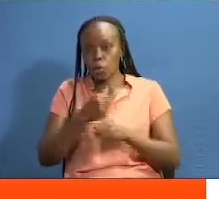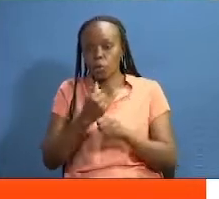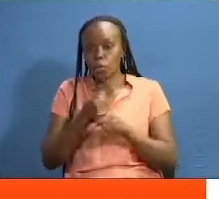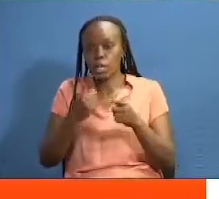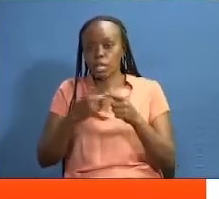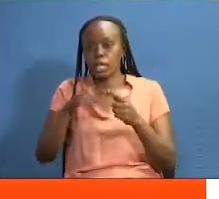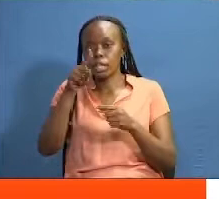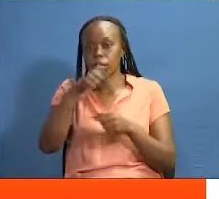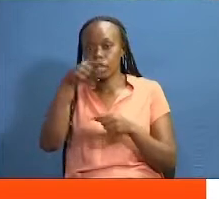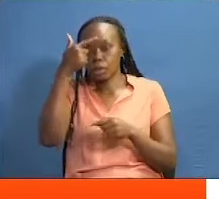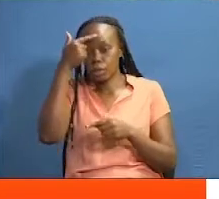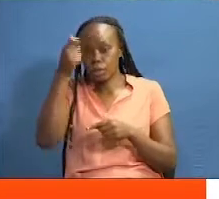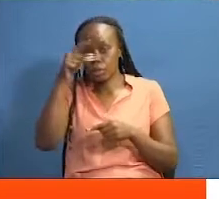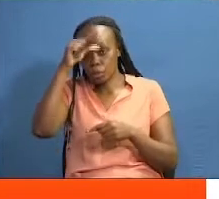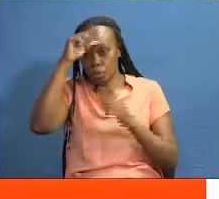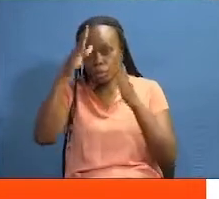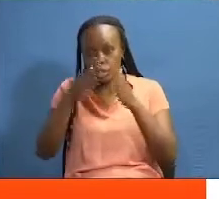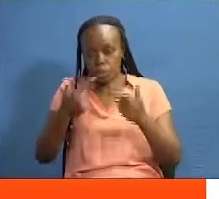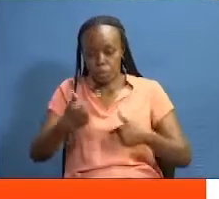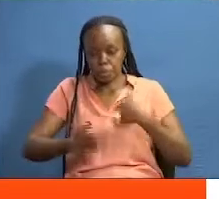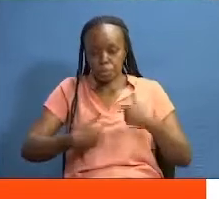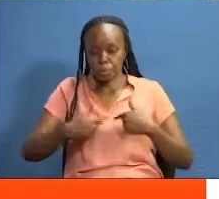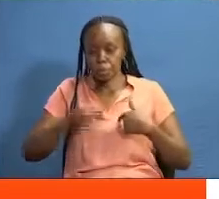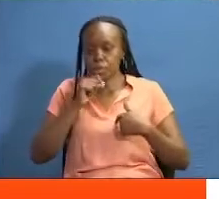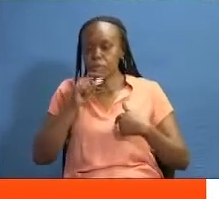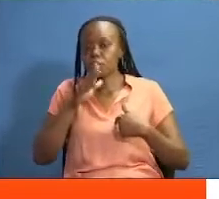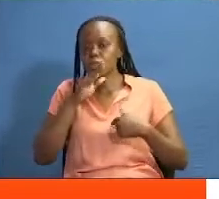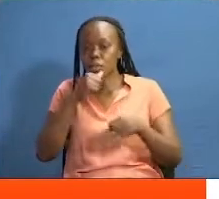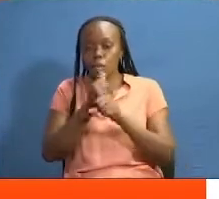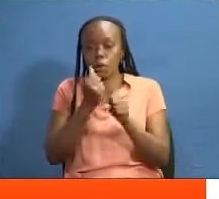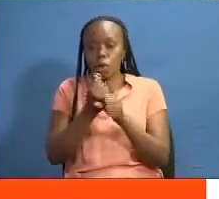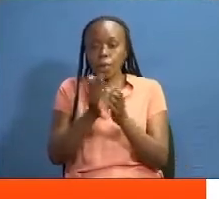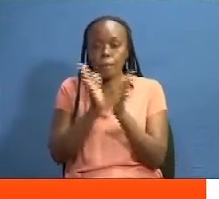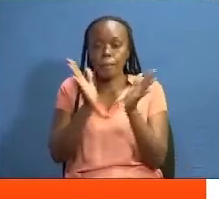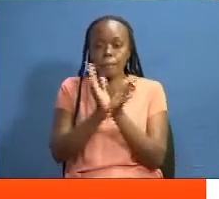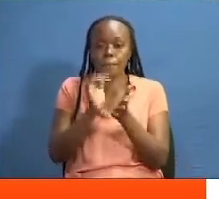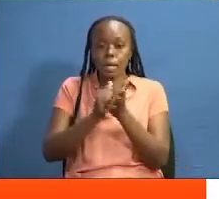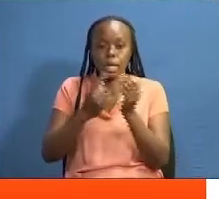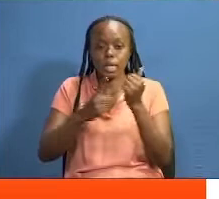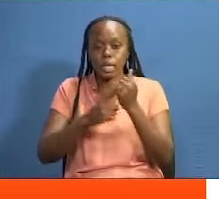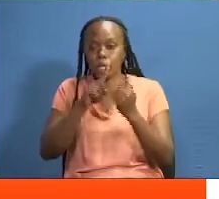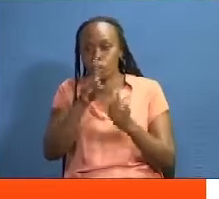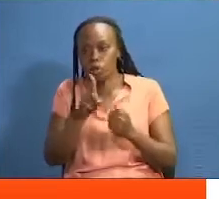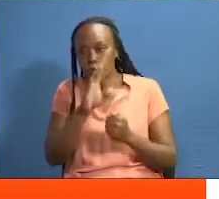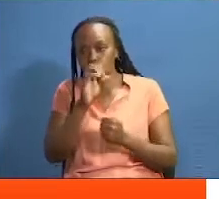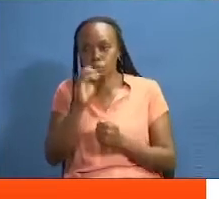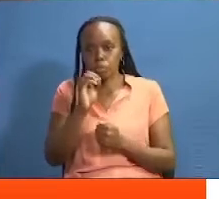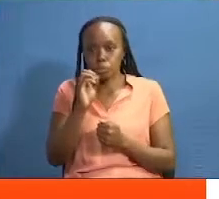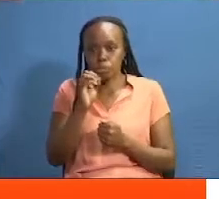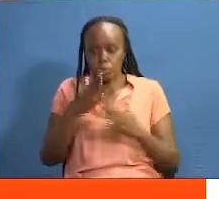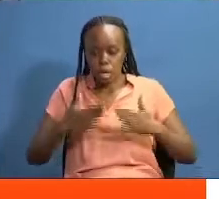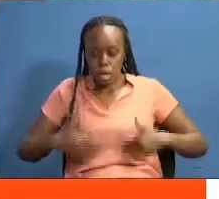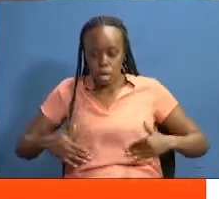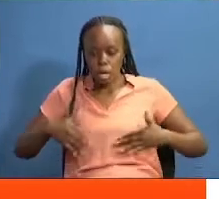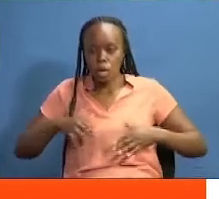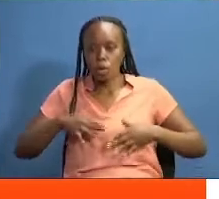wrong. Because the government itself cannot employ the more than 100,000 young